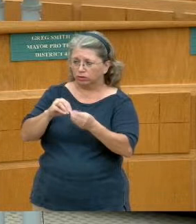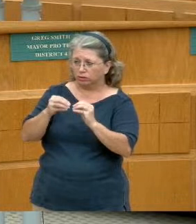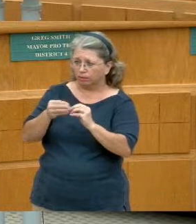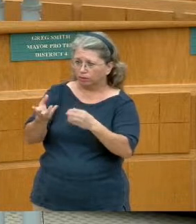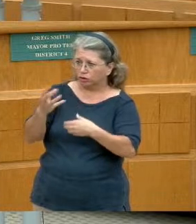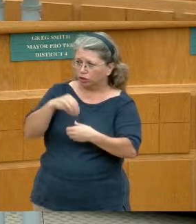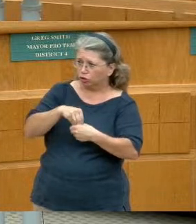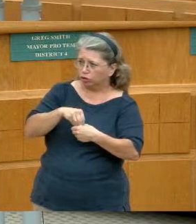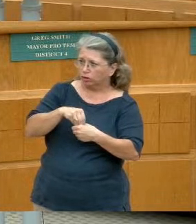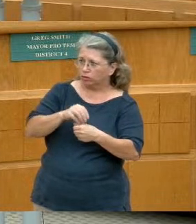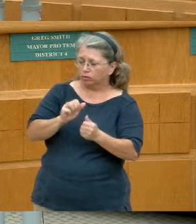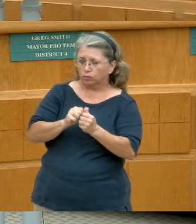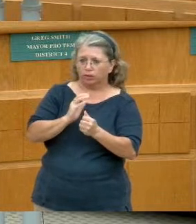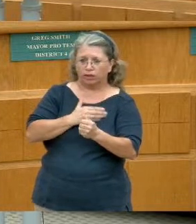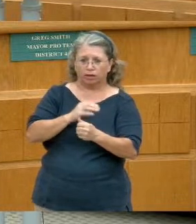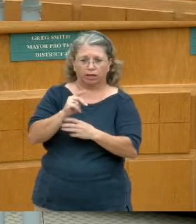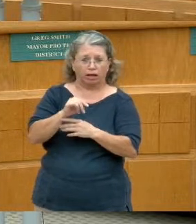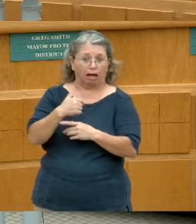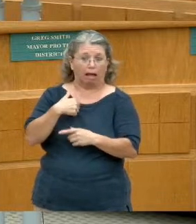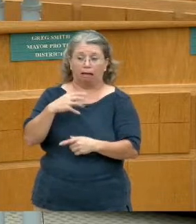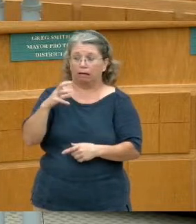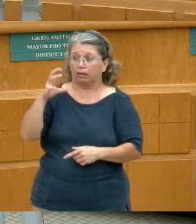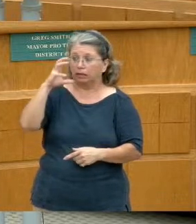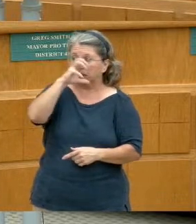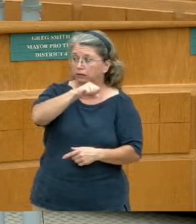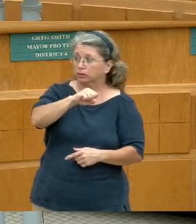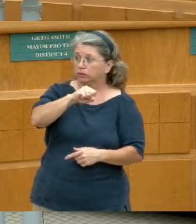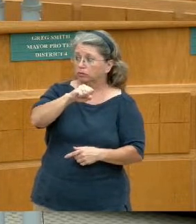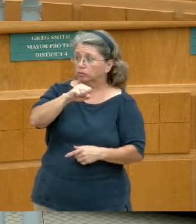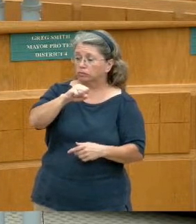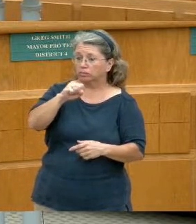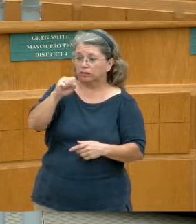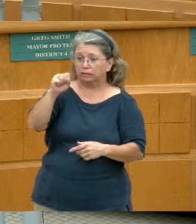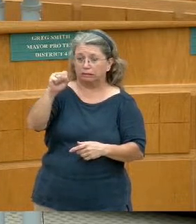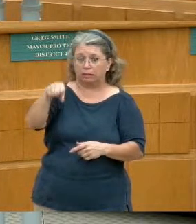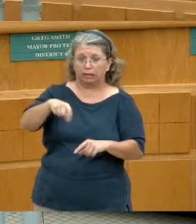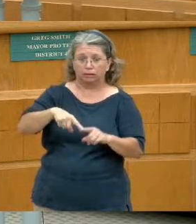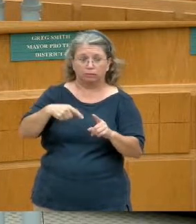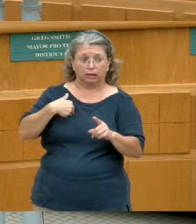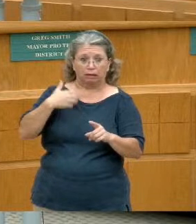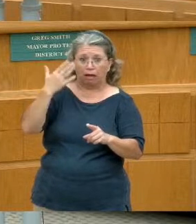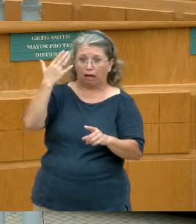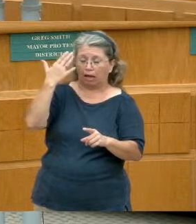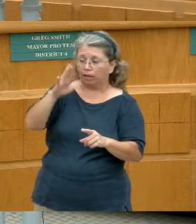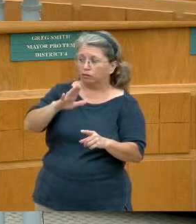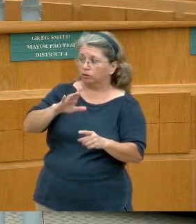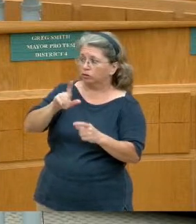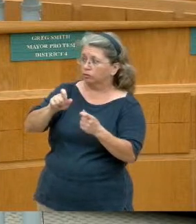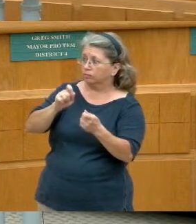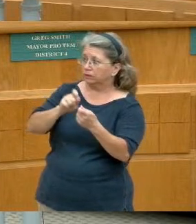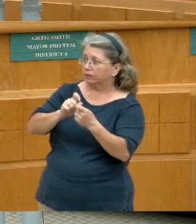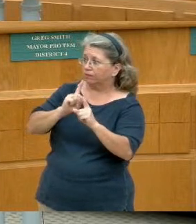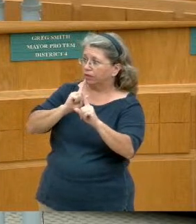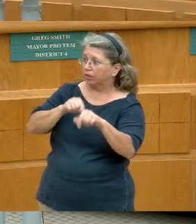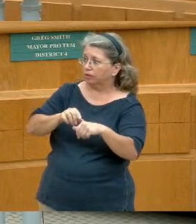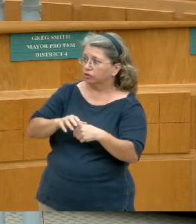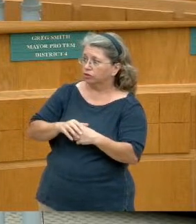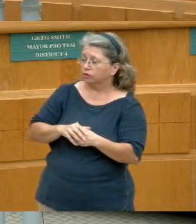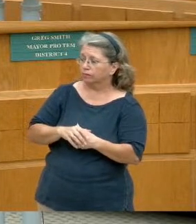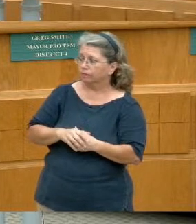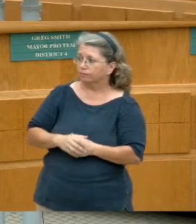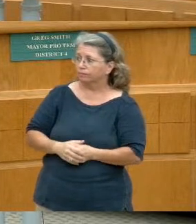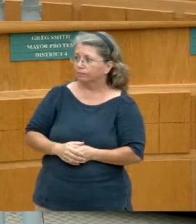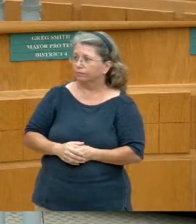I would assume that they are, but I don't know specifically the answer to that.